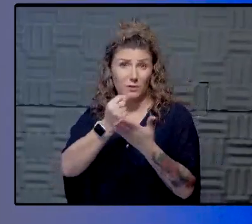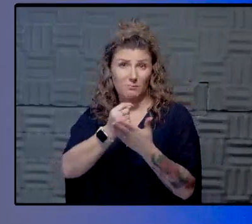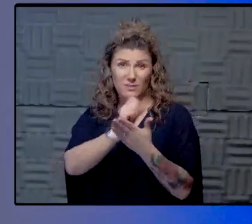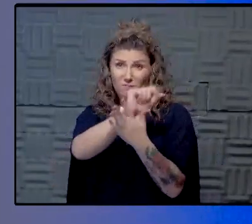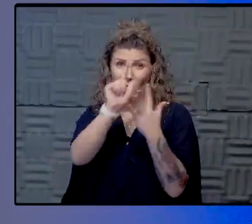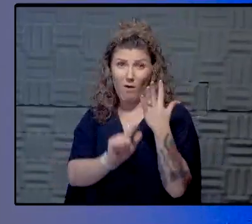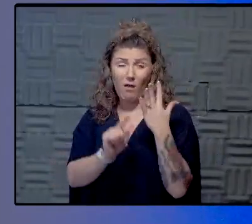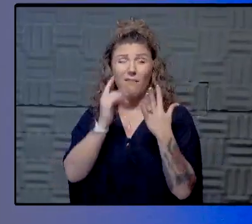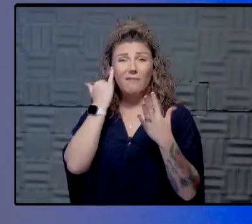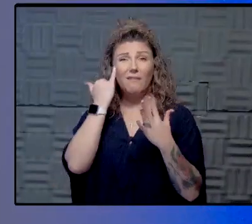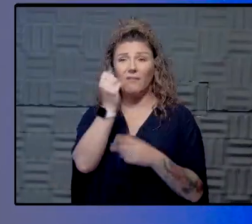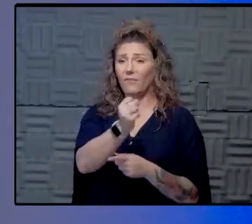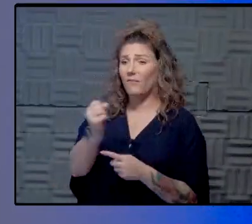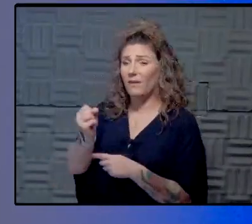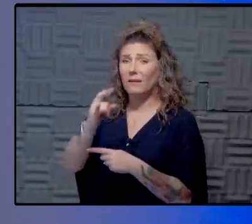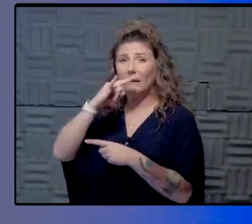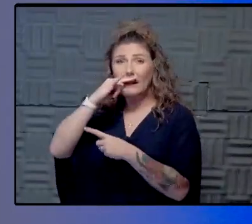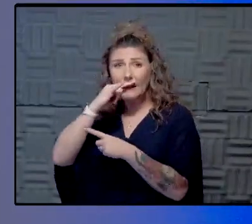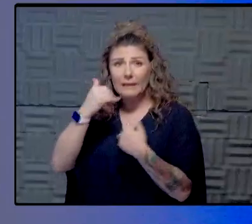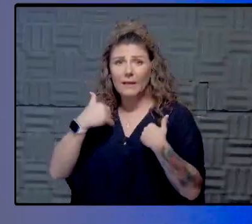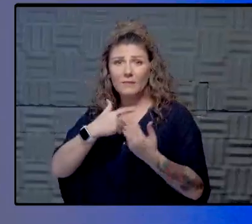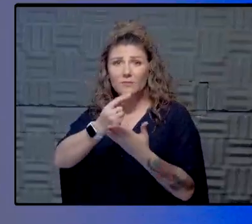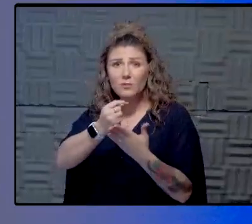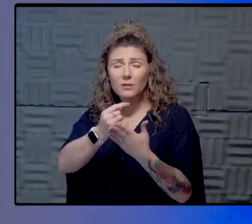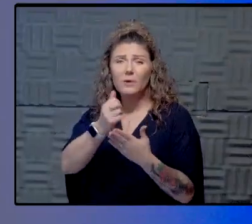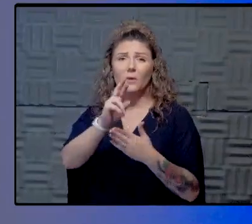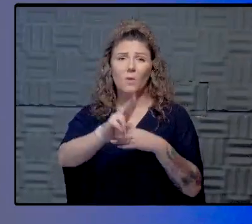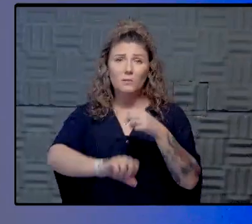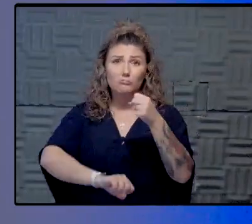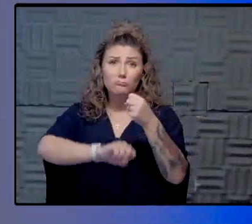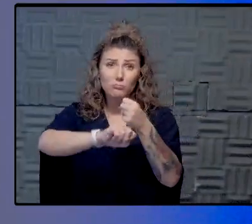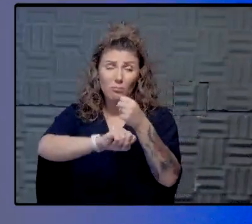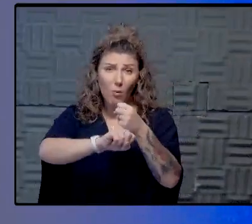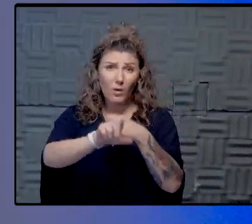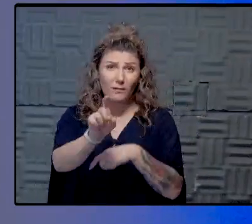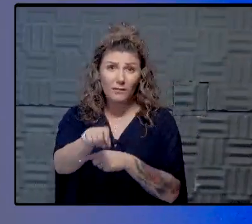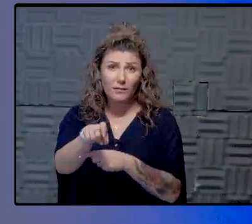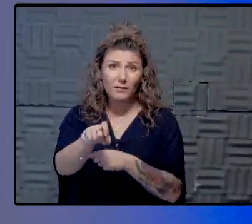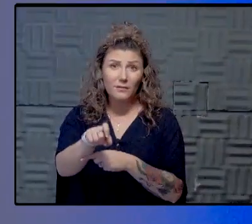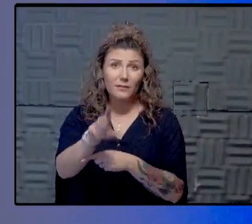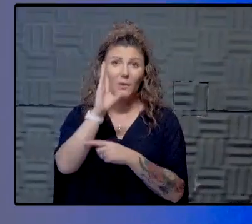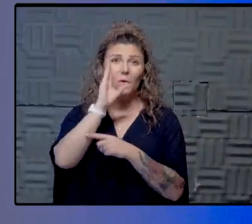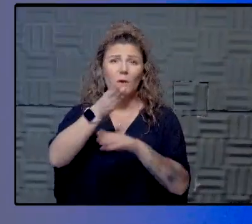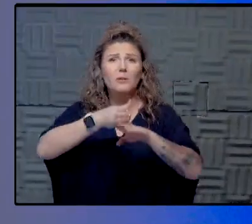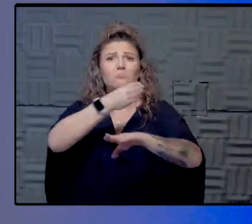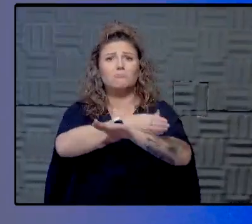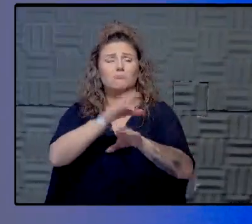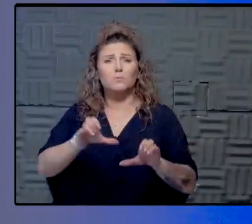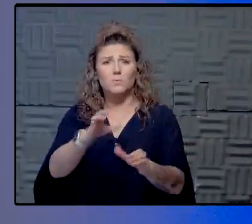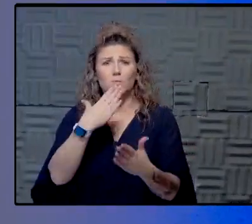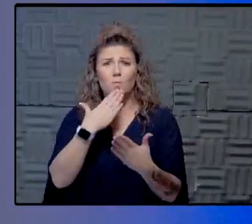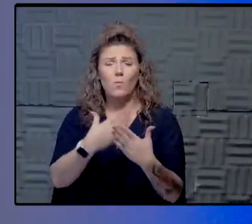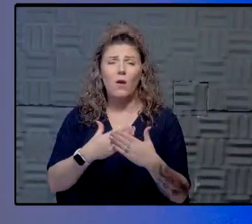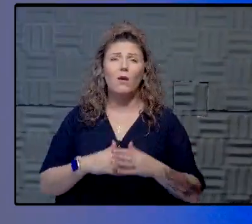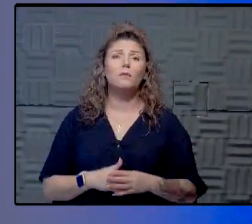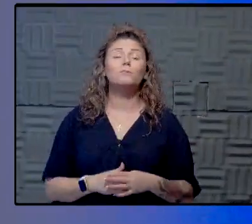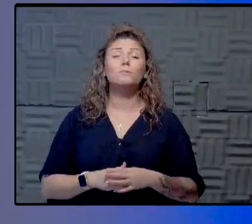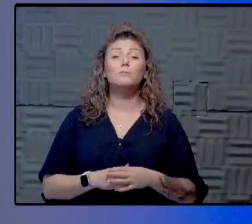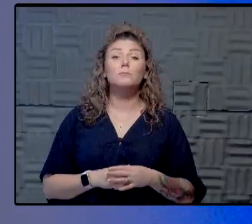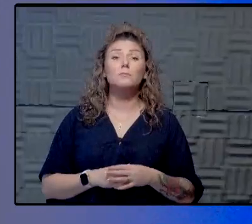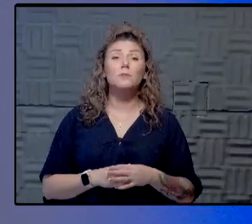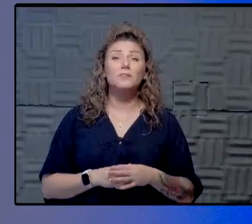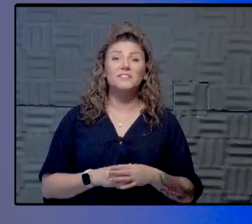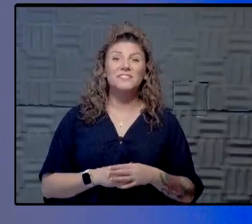get kids into treatment or get them the support that they need, they're going to do well. And kids generally